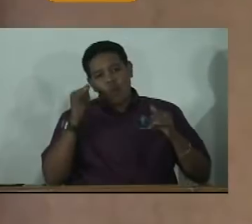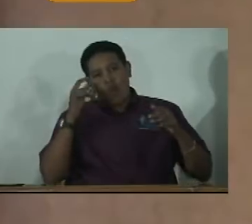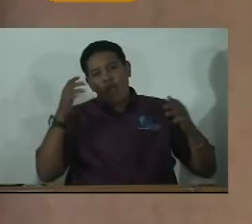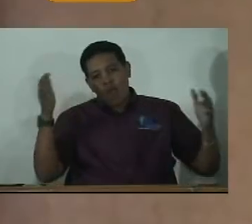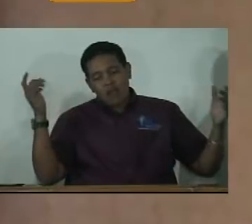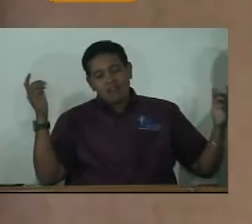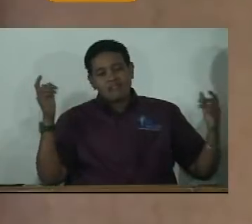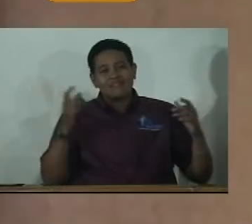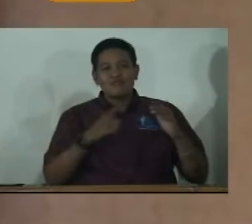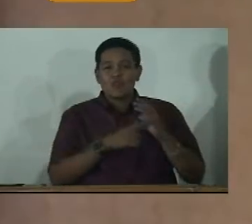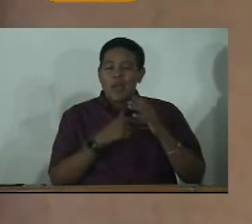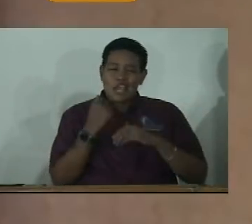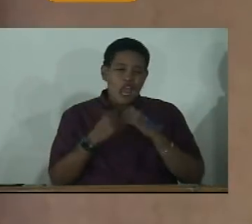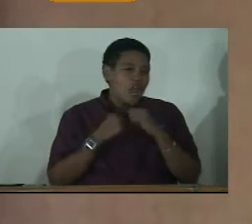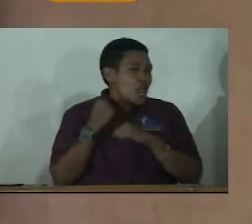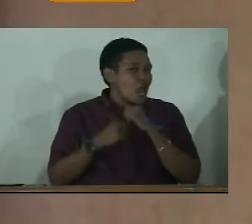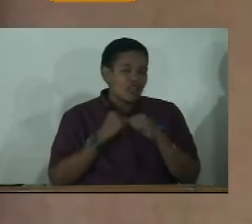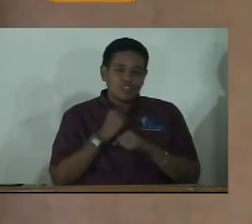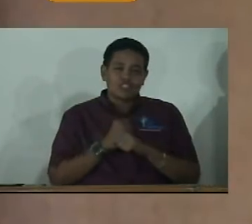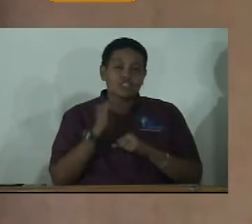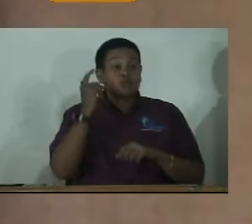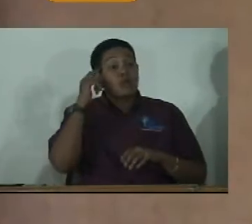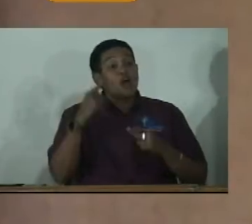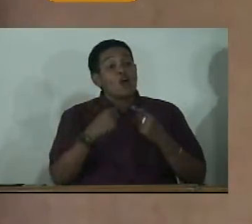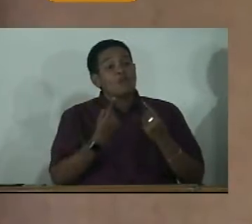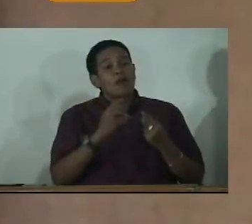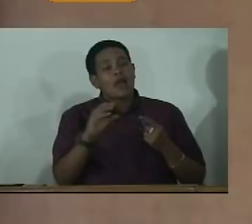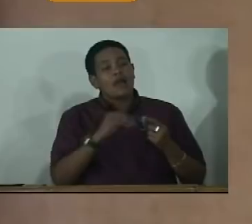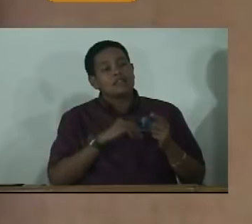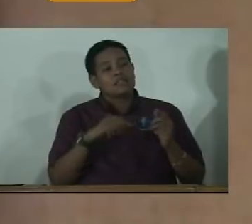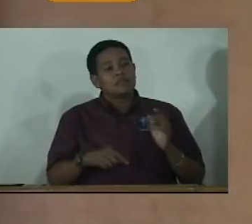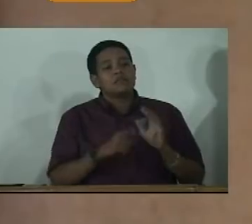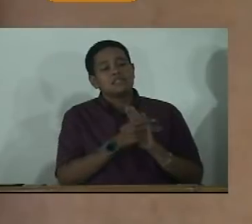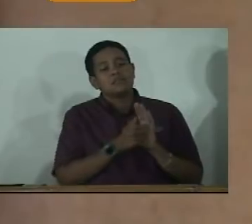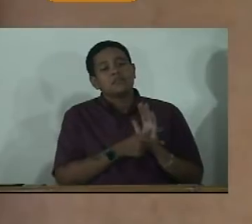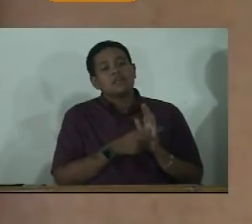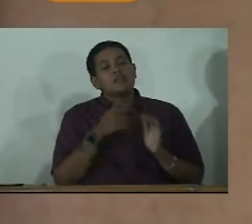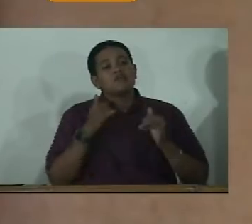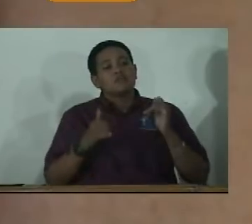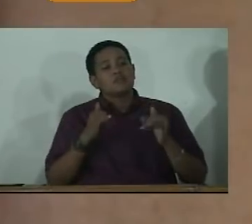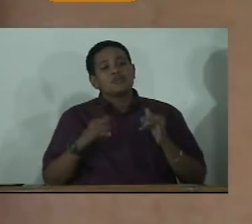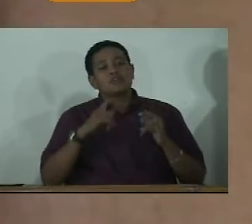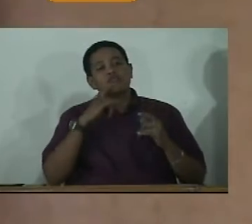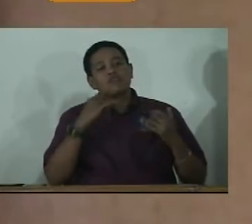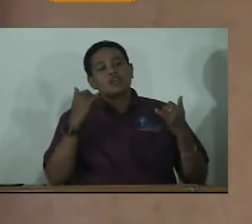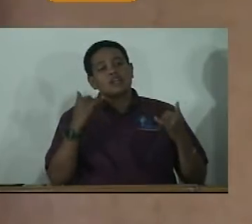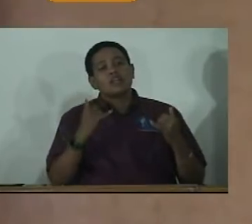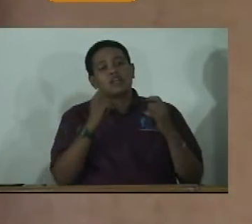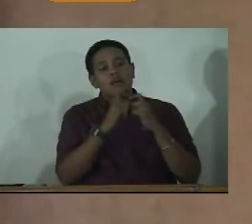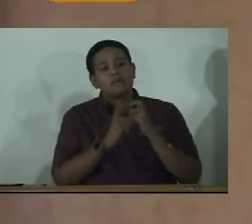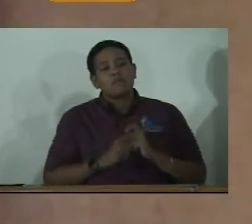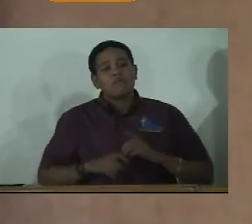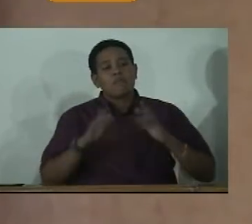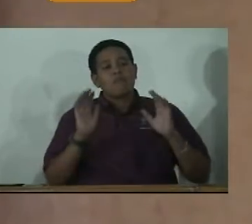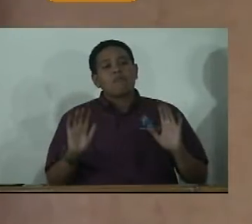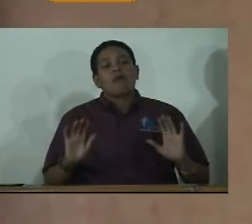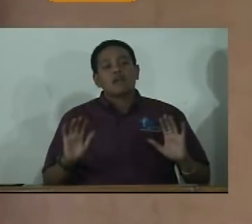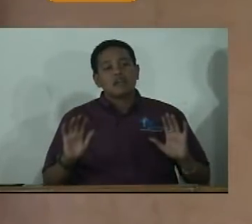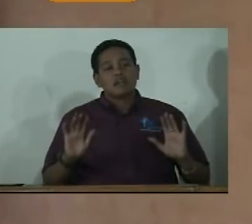opposition welcomes this bill, which is modernizing